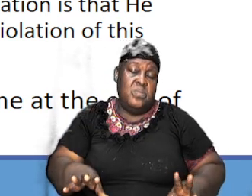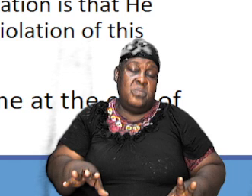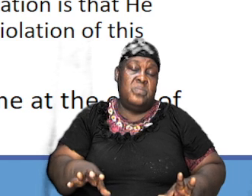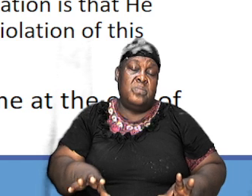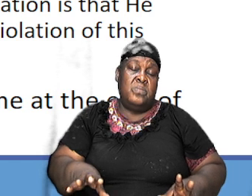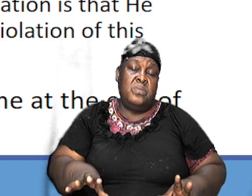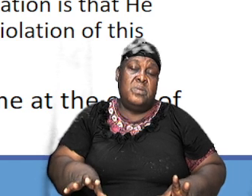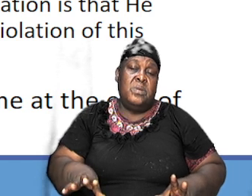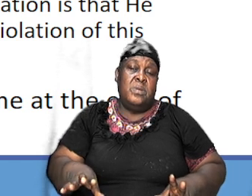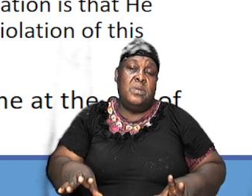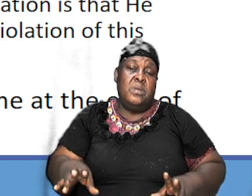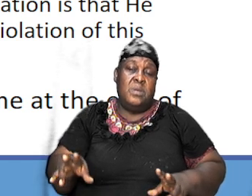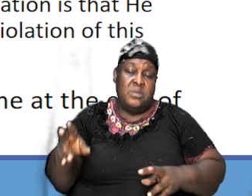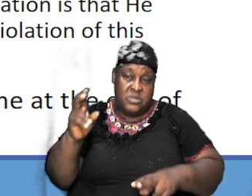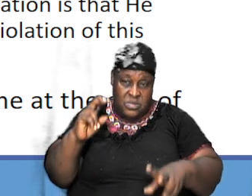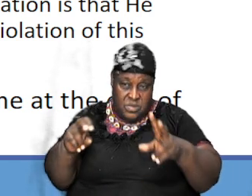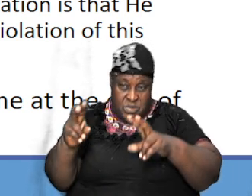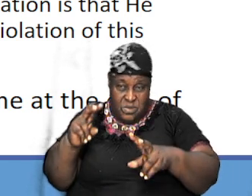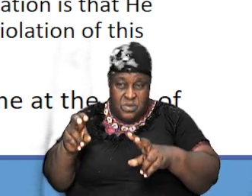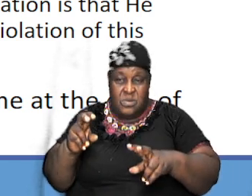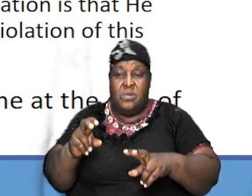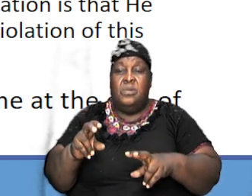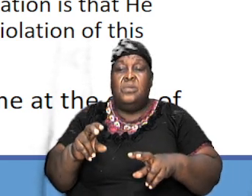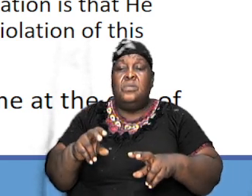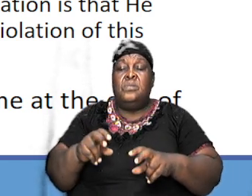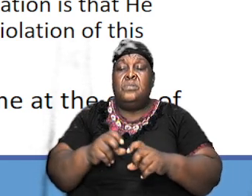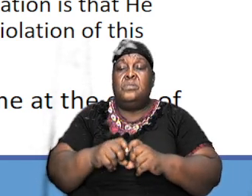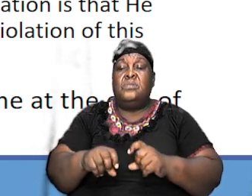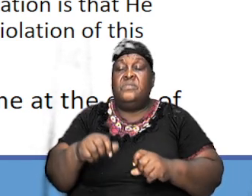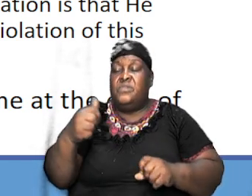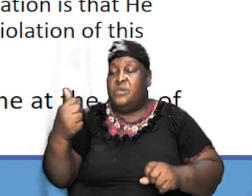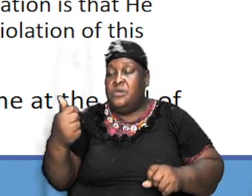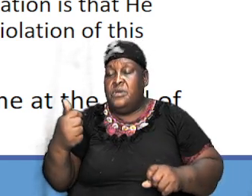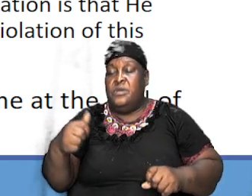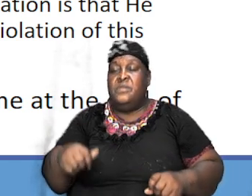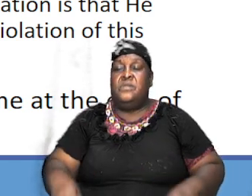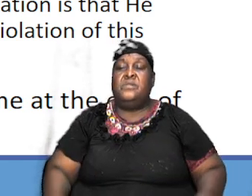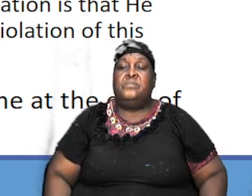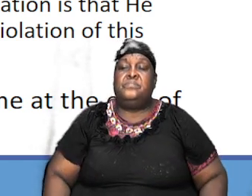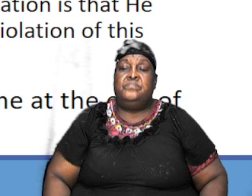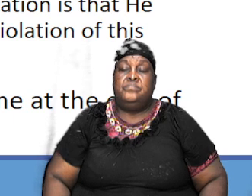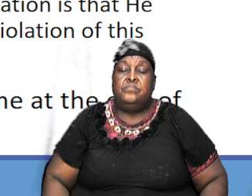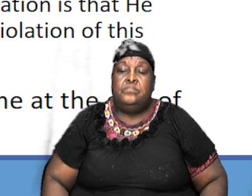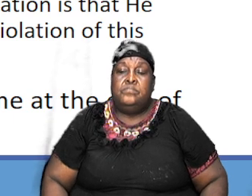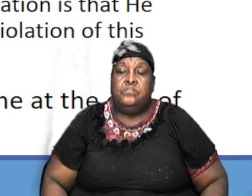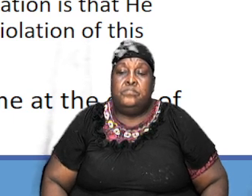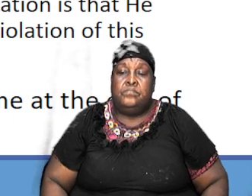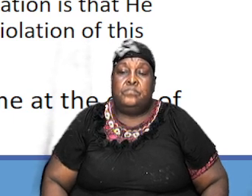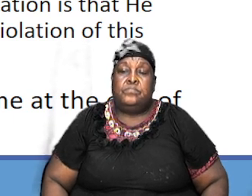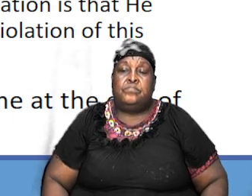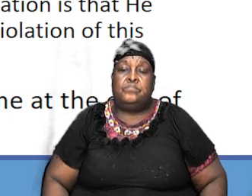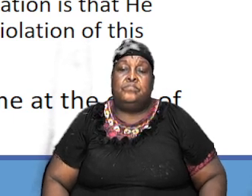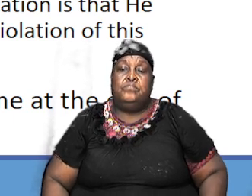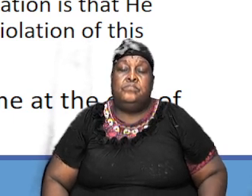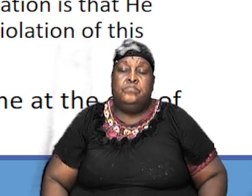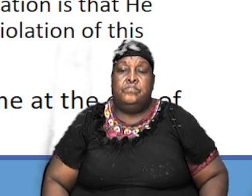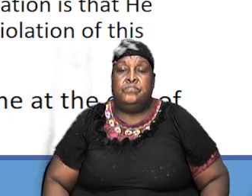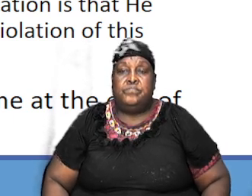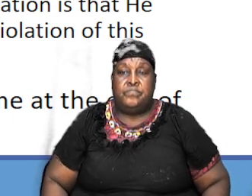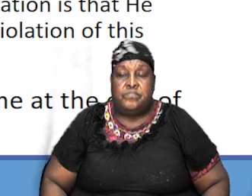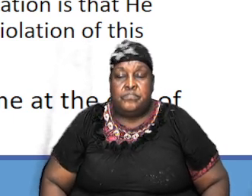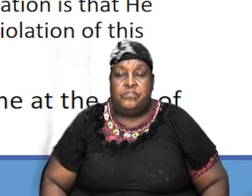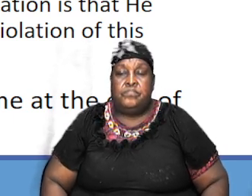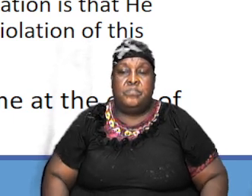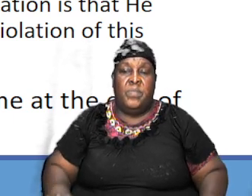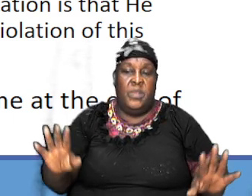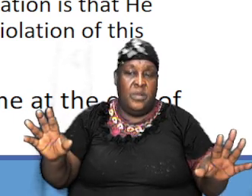other school of thoughts there. All right, let us go to the next scripture. So it is